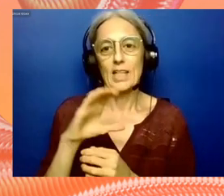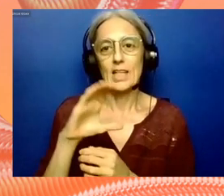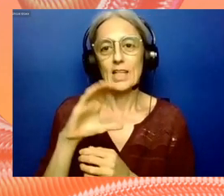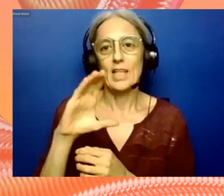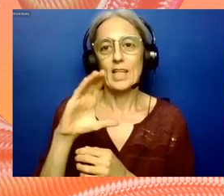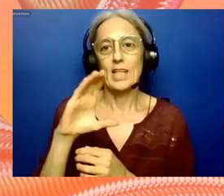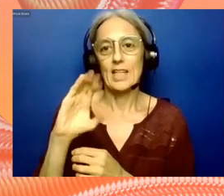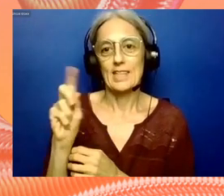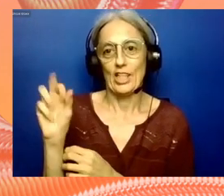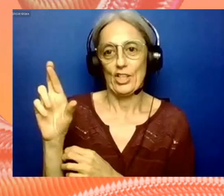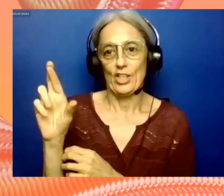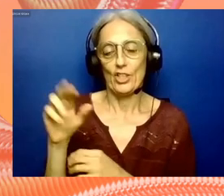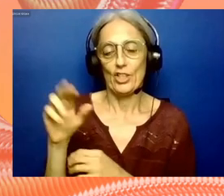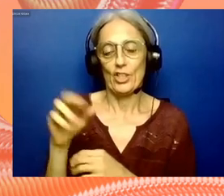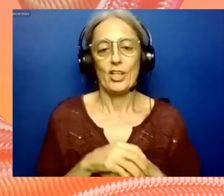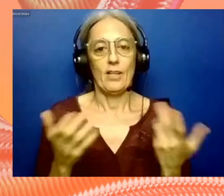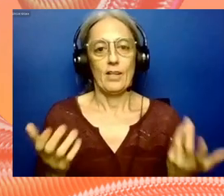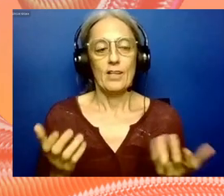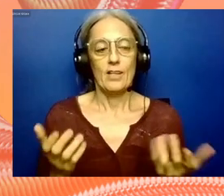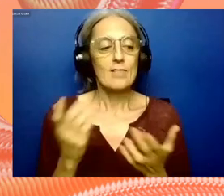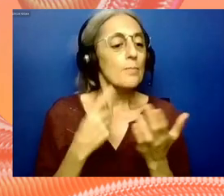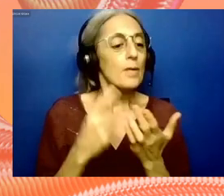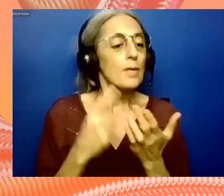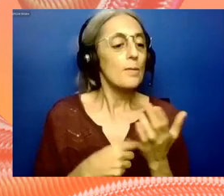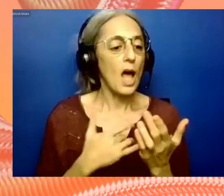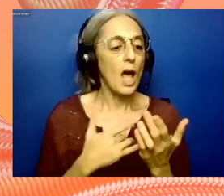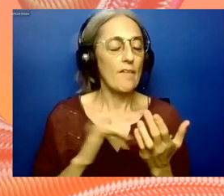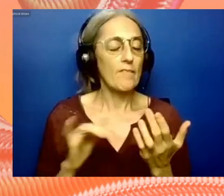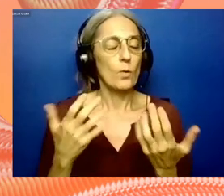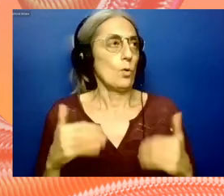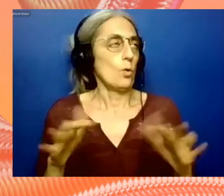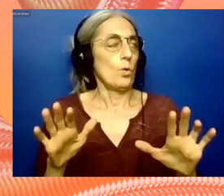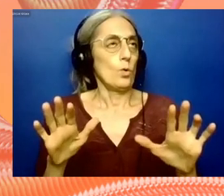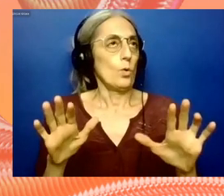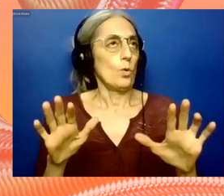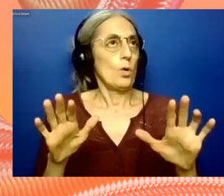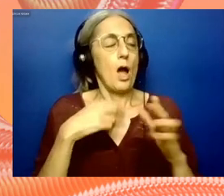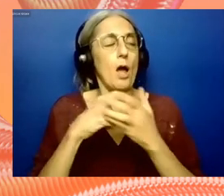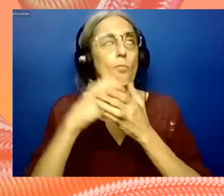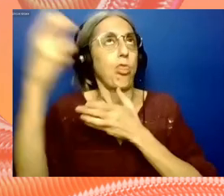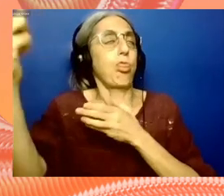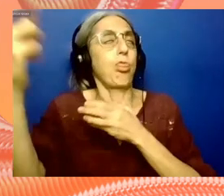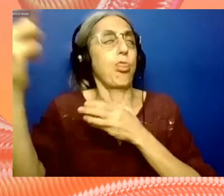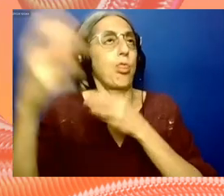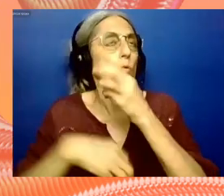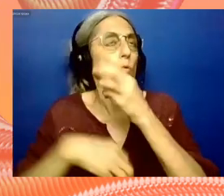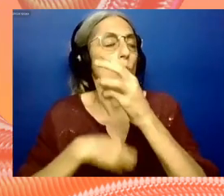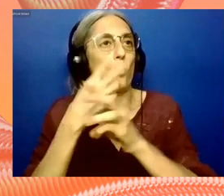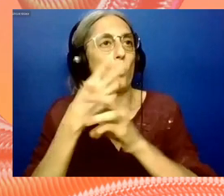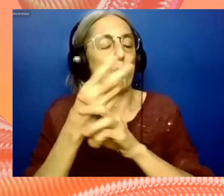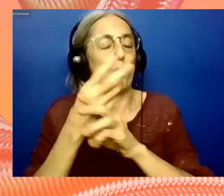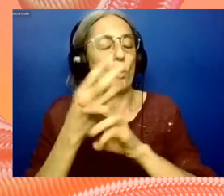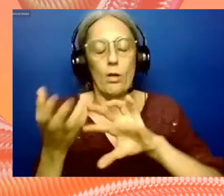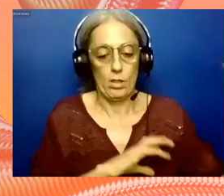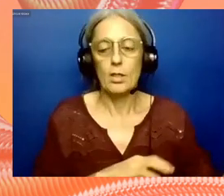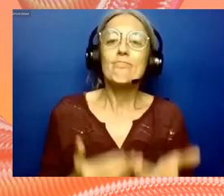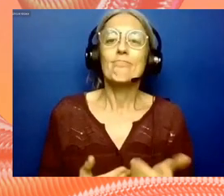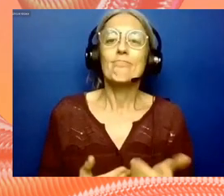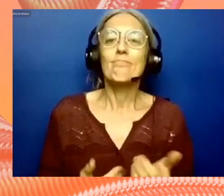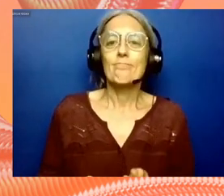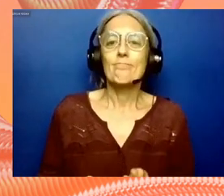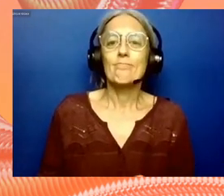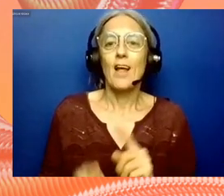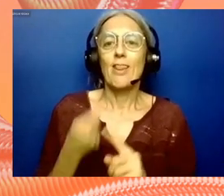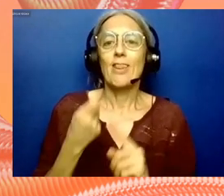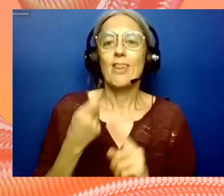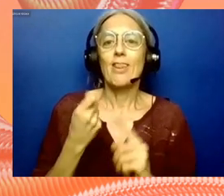out of my league here, I'll just burn some cedar, or ah, I need a little bit more protection, like I'll burn some cedar. And there's a tree